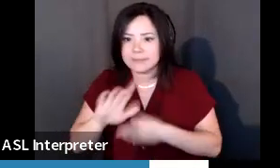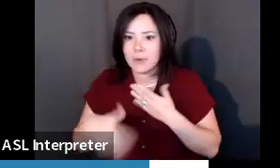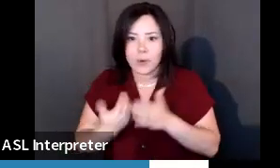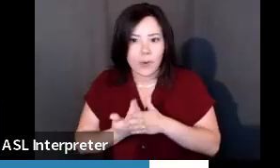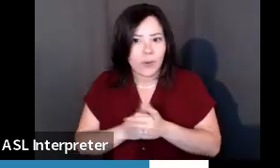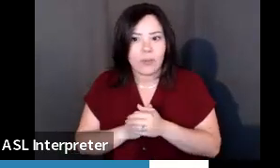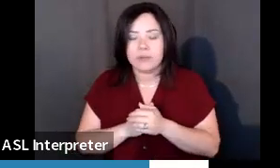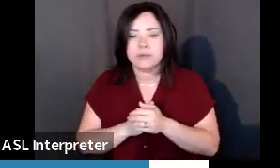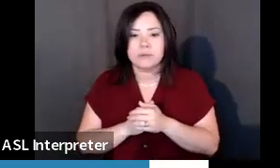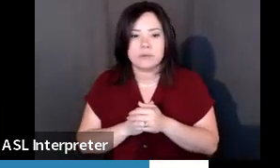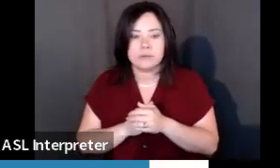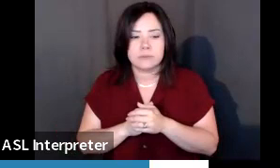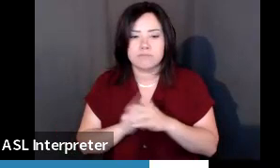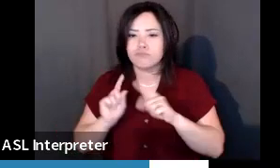stuff